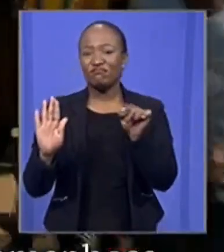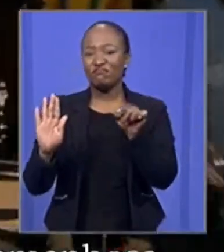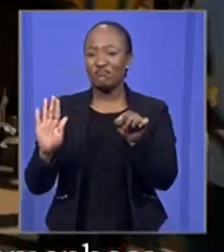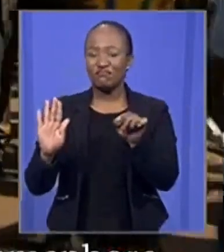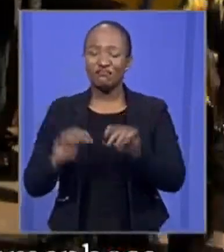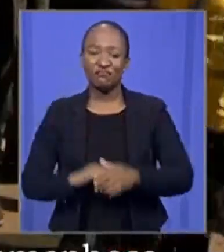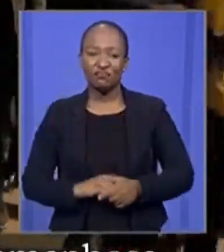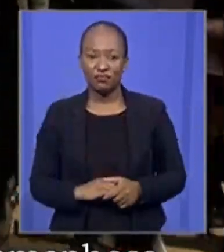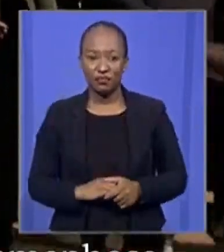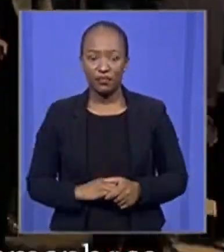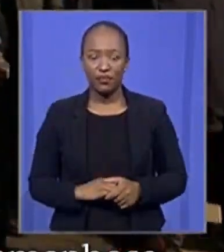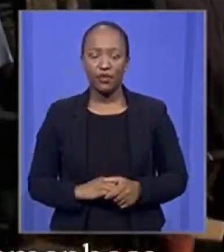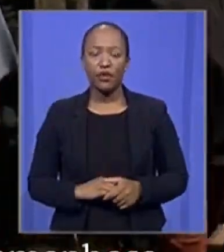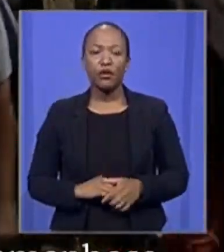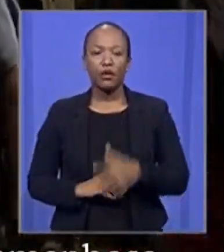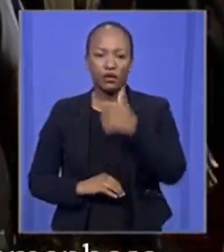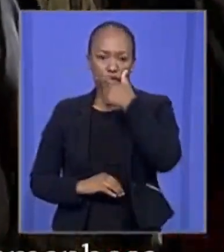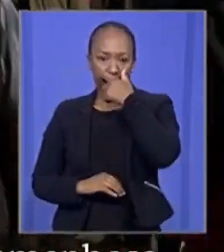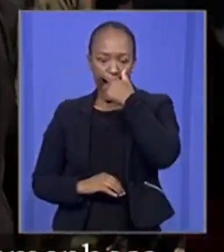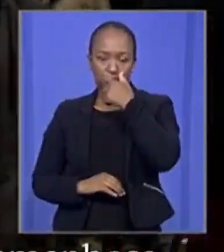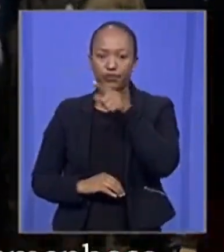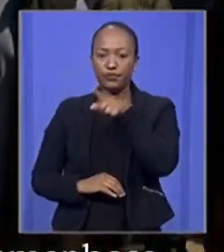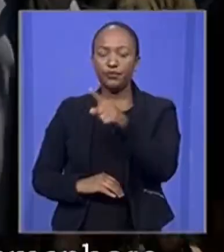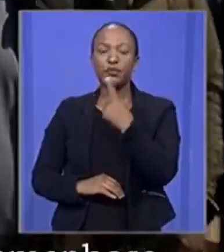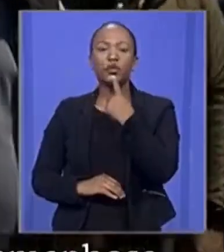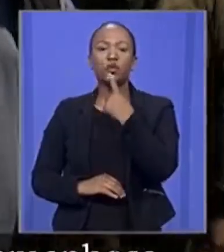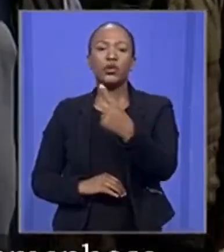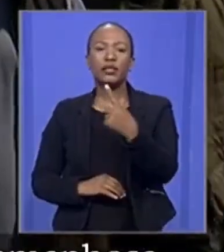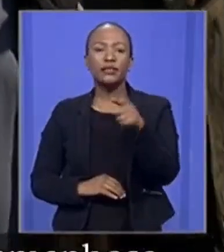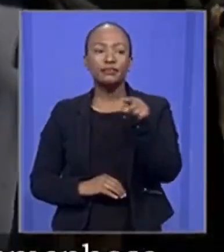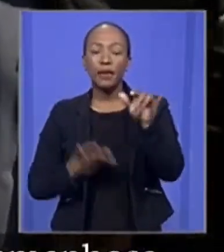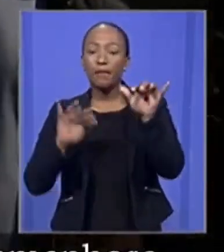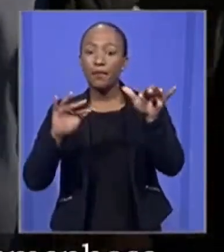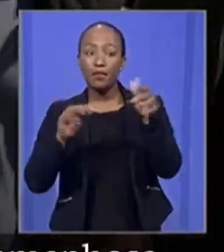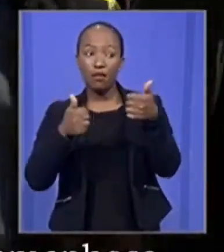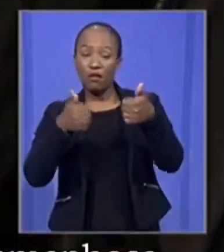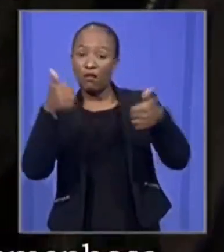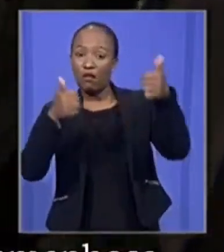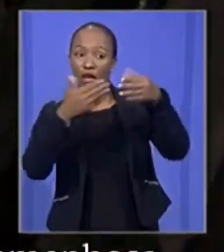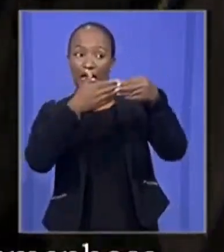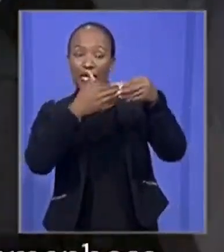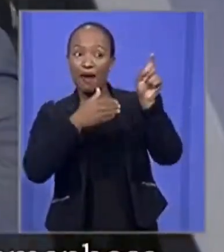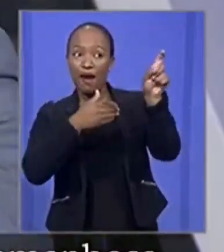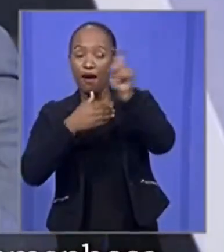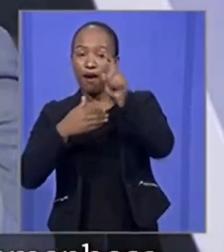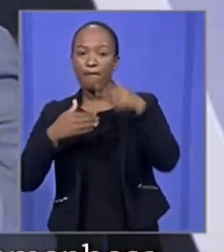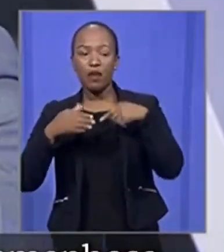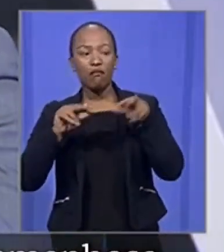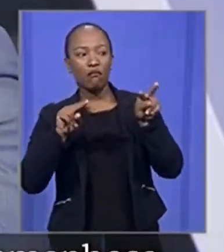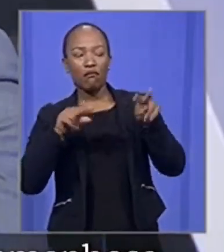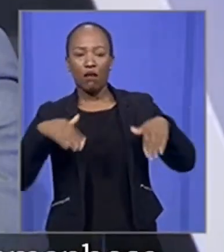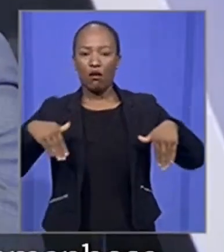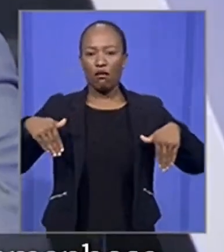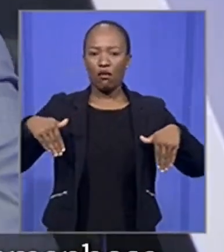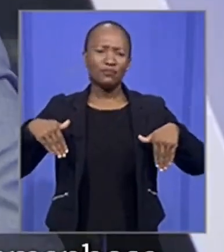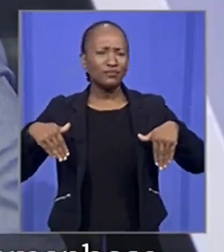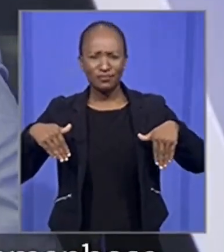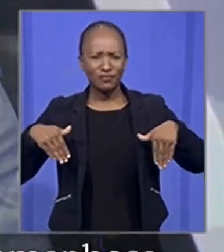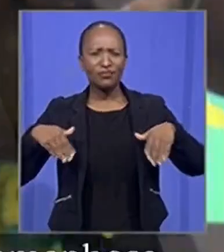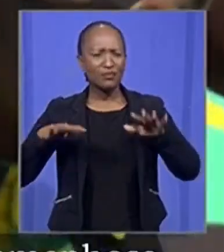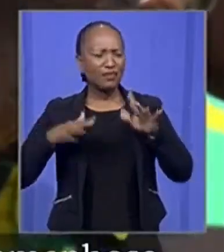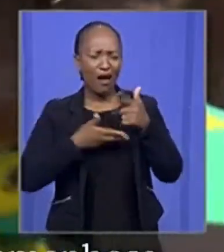unnecessarily. Ramaphosa o ipiletsa ho baetapele ba lefatshe hore ba se dule fela ba phuthile matsoho empa ba